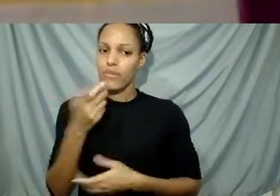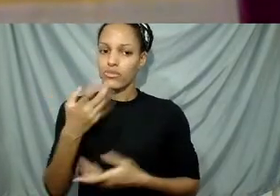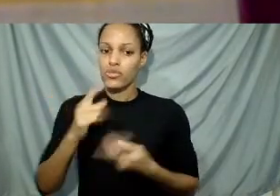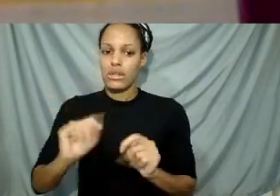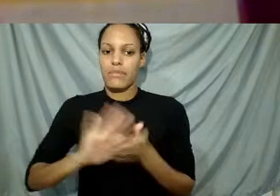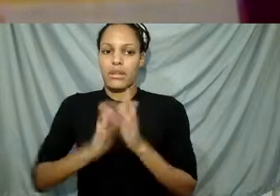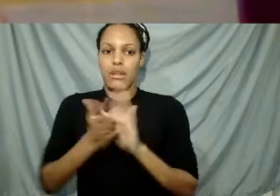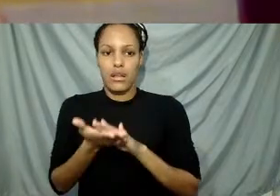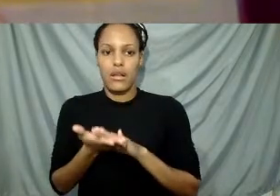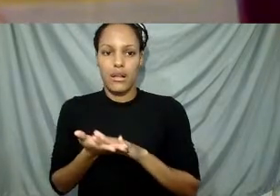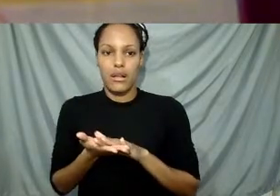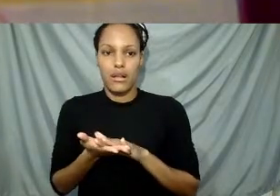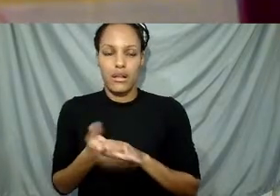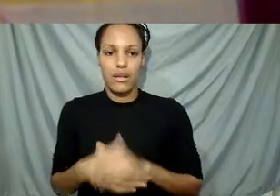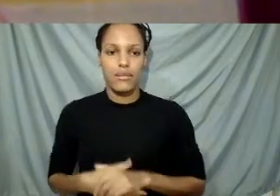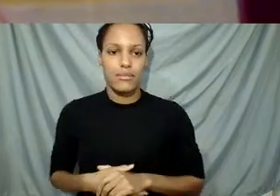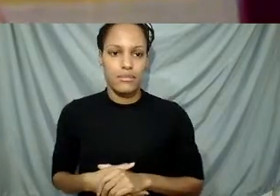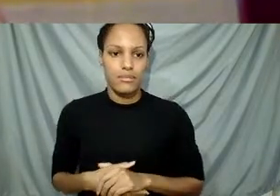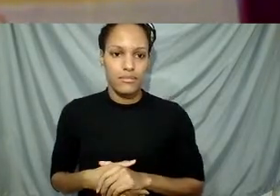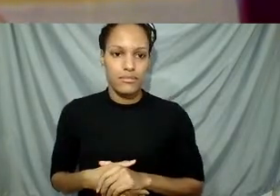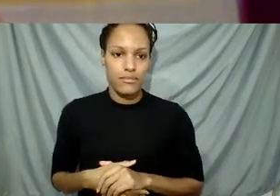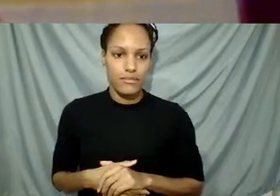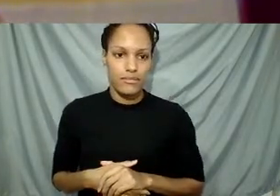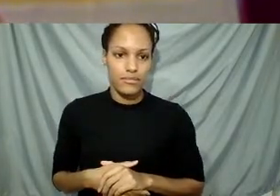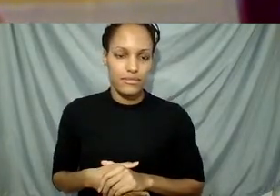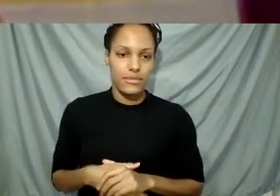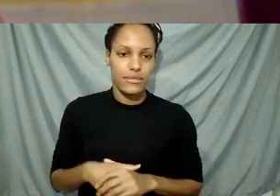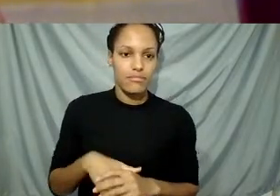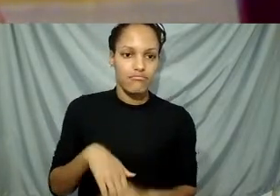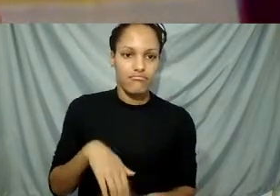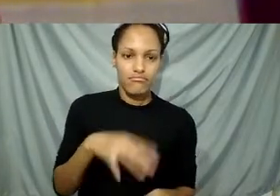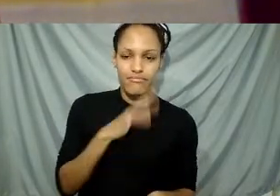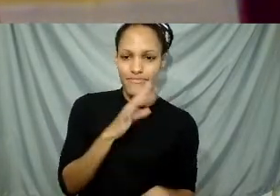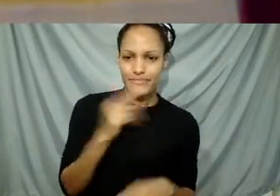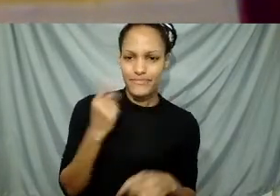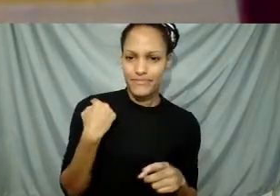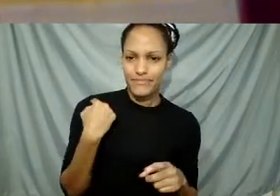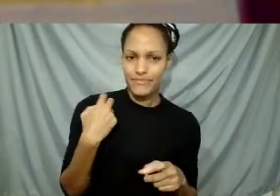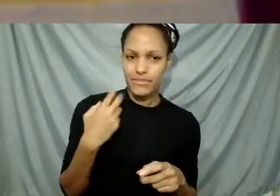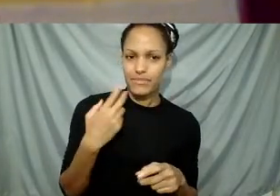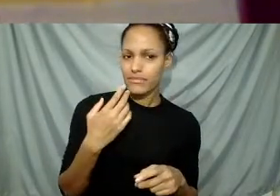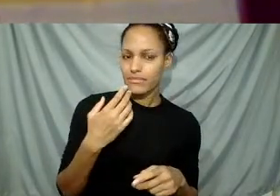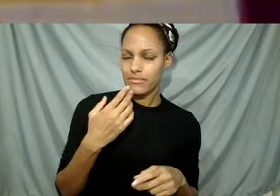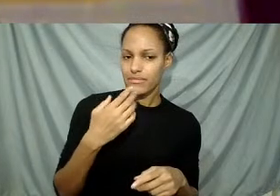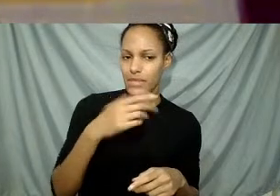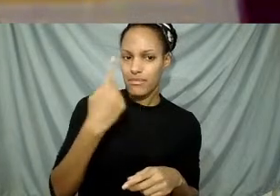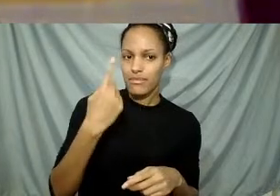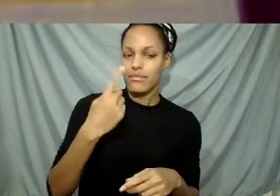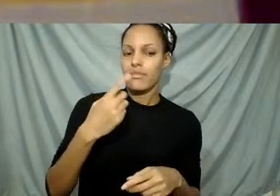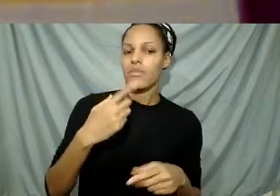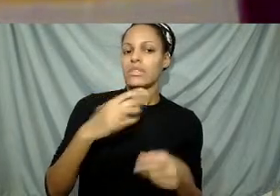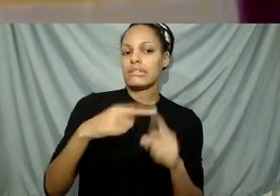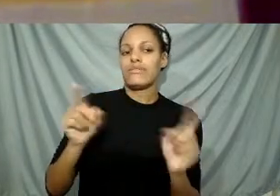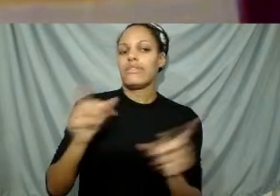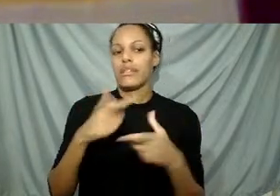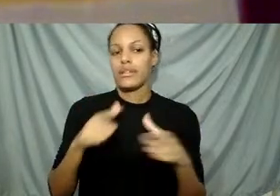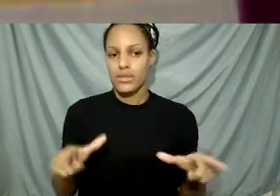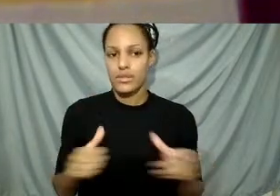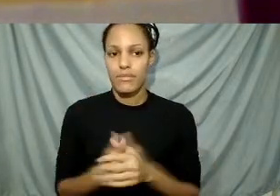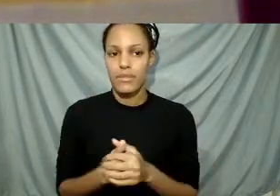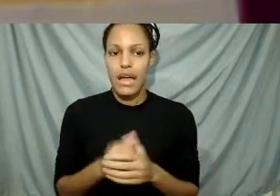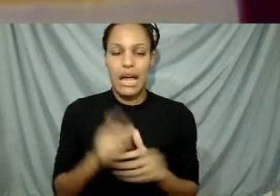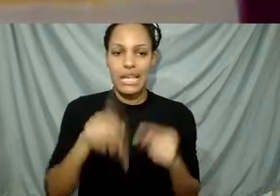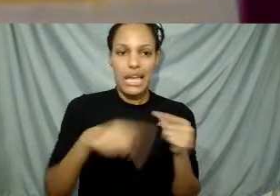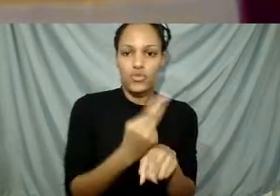me never chat patois, me no chat patois, because the kids would make fun of me, right? So learning